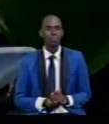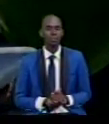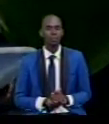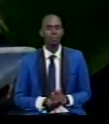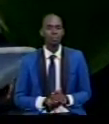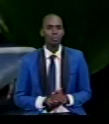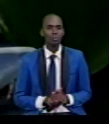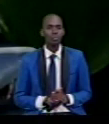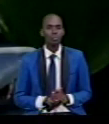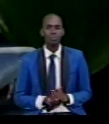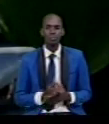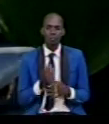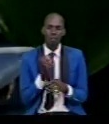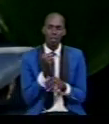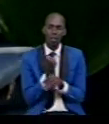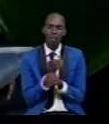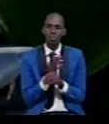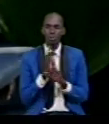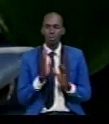Counselors,